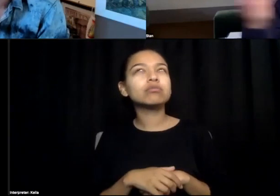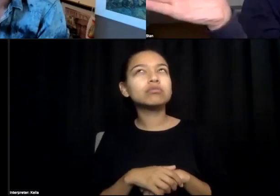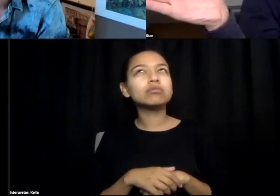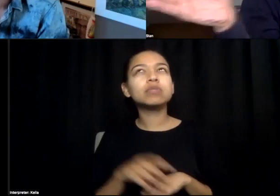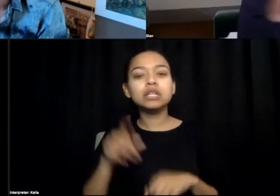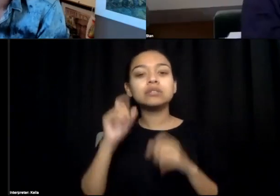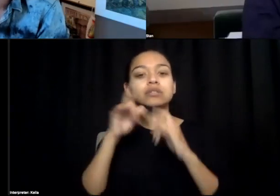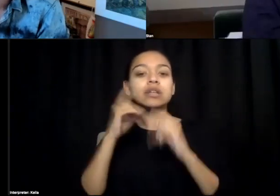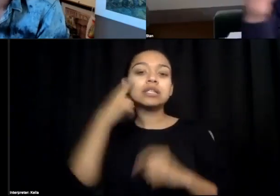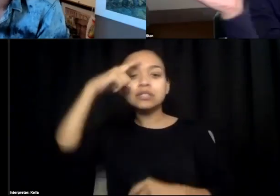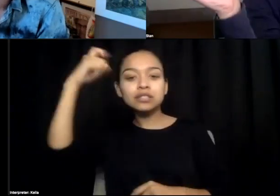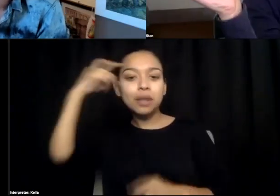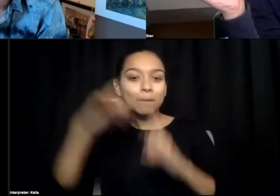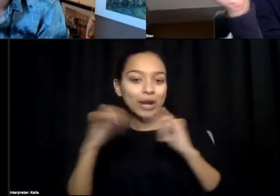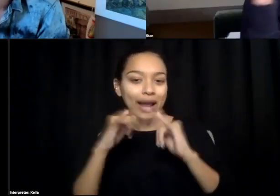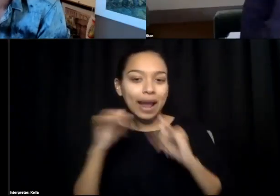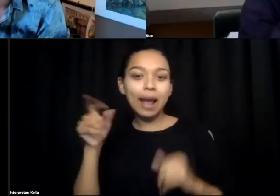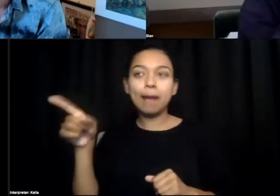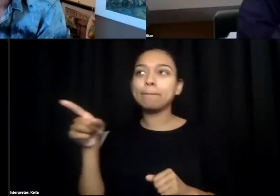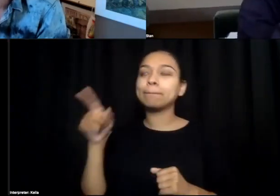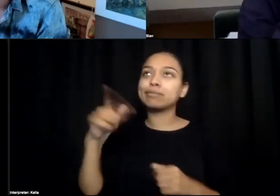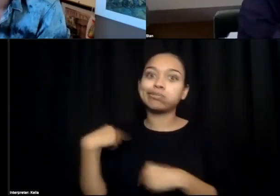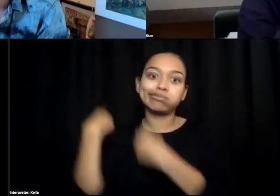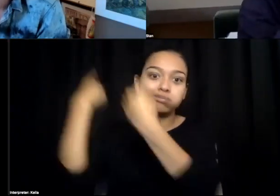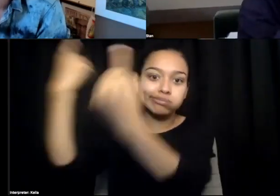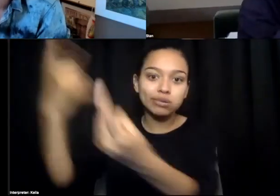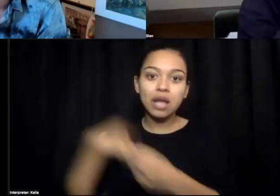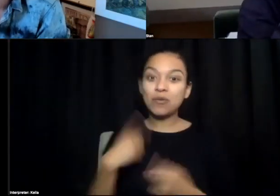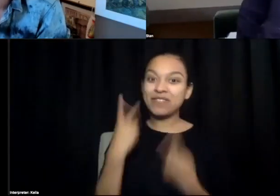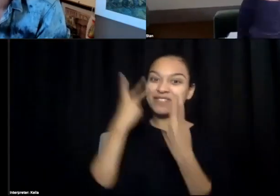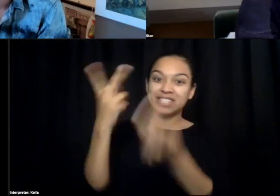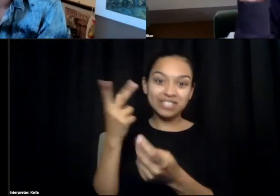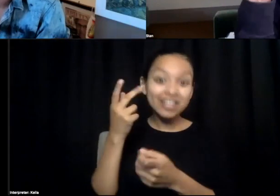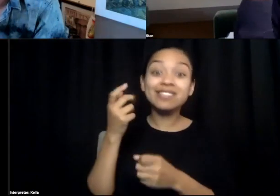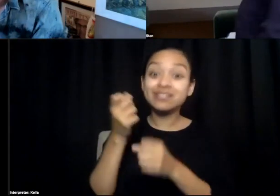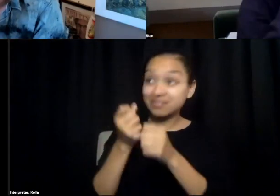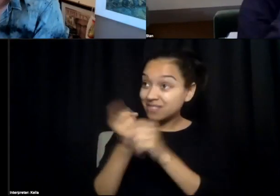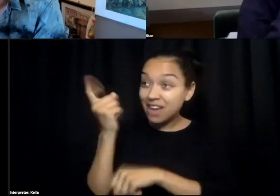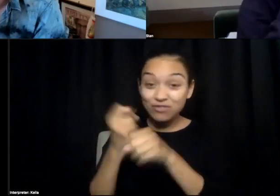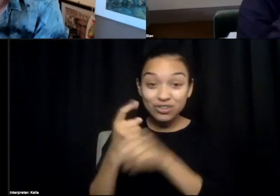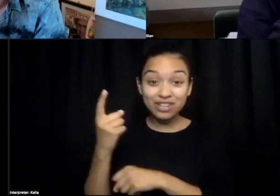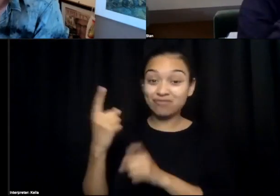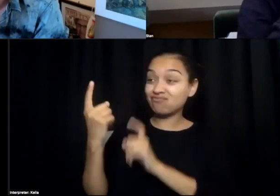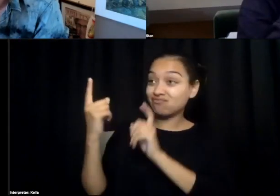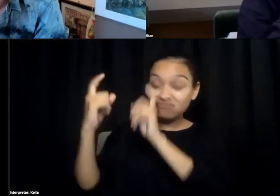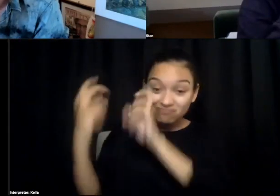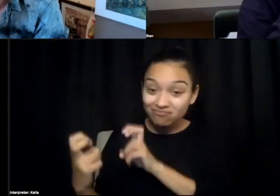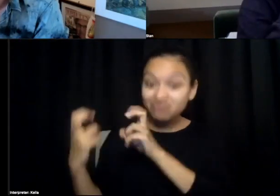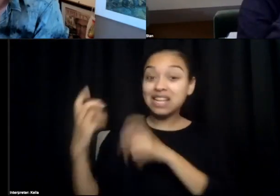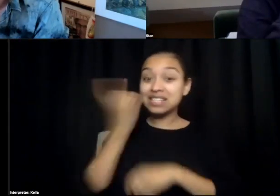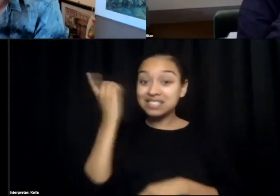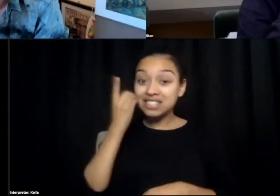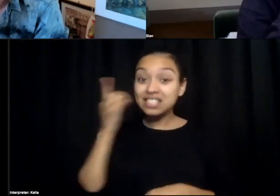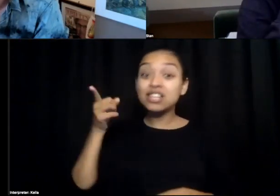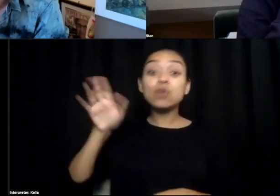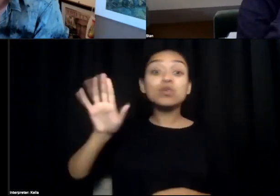remained friends. We see each other at least once a year in New York for Thanksgiving-esque dinner. She was having a big birthday